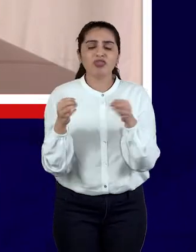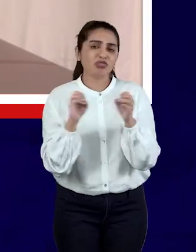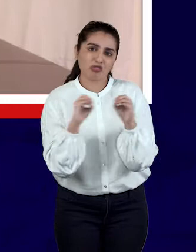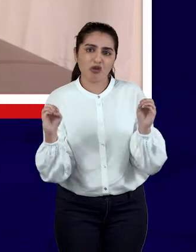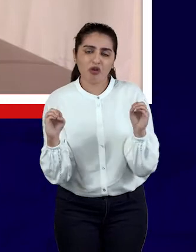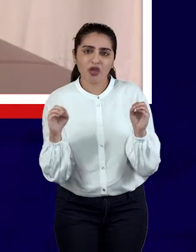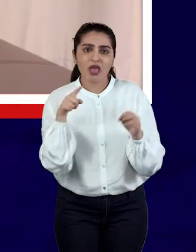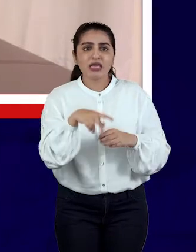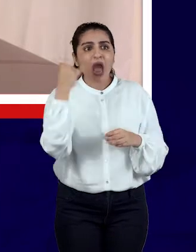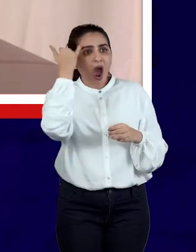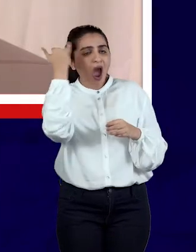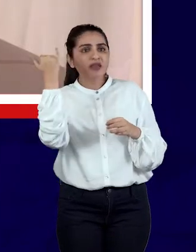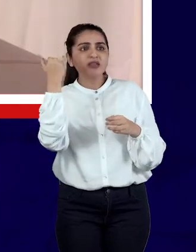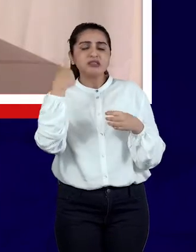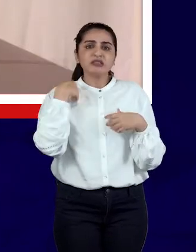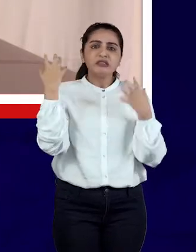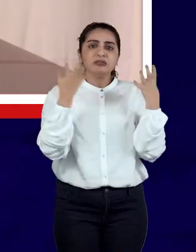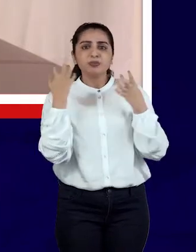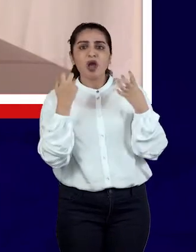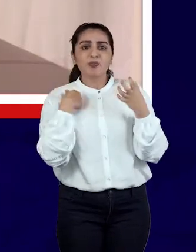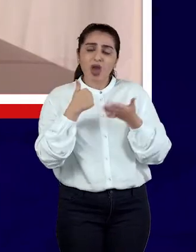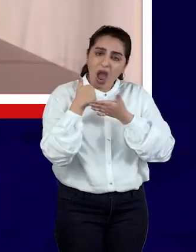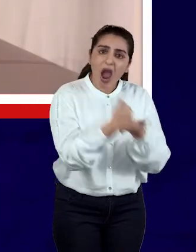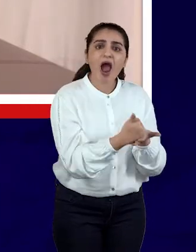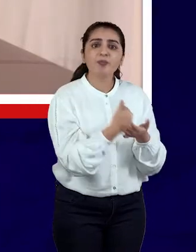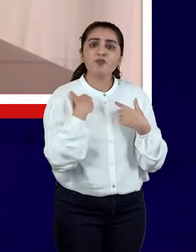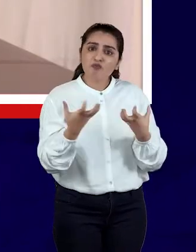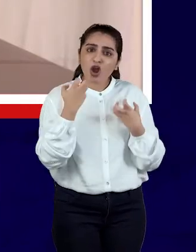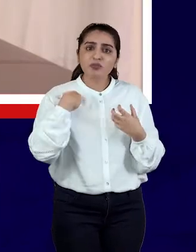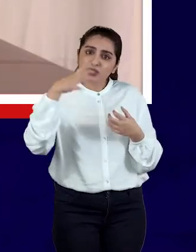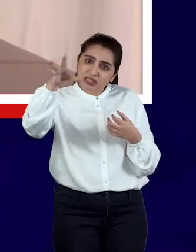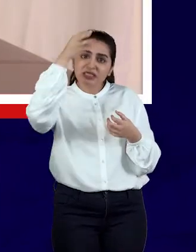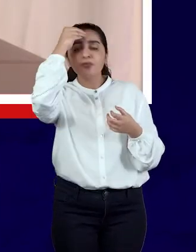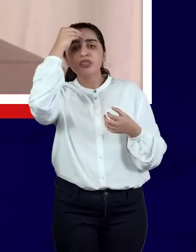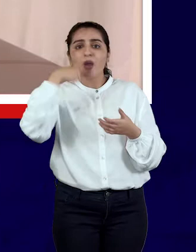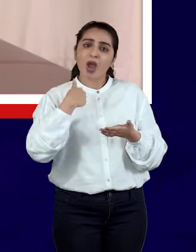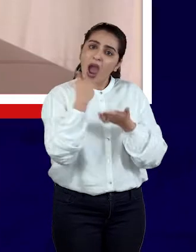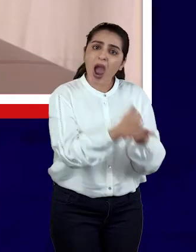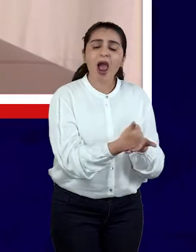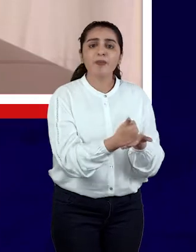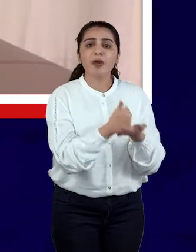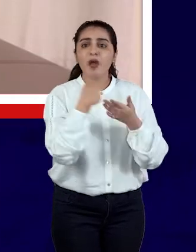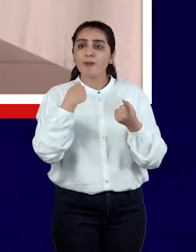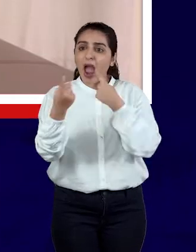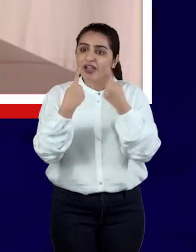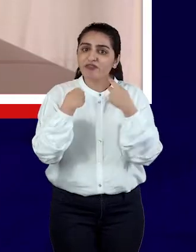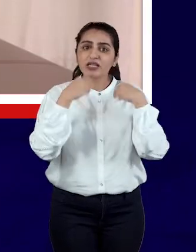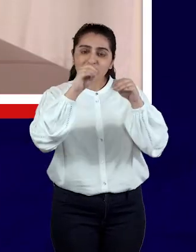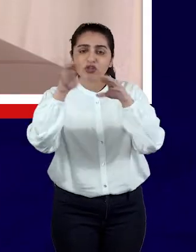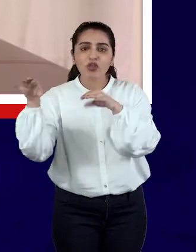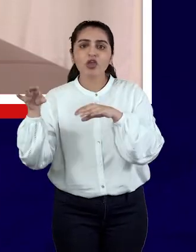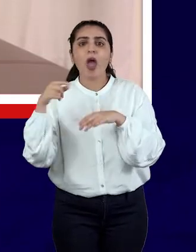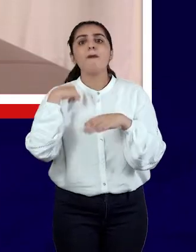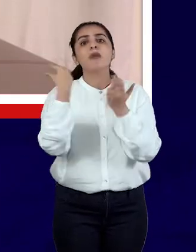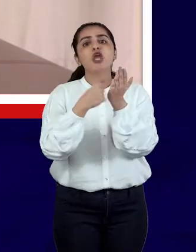yourself. This idea really stuck with me, and I wanted to be responsible. It is a great responsibility giving people advice. So